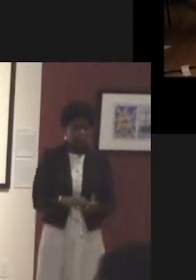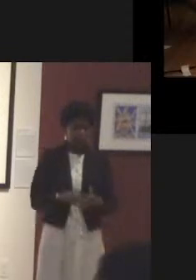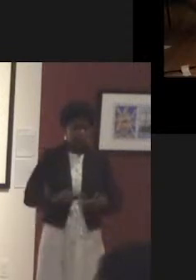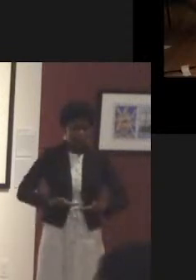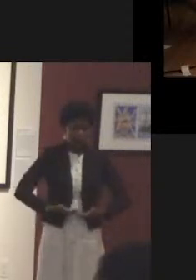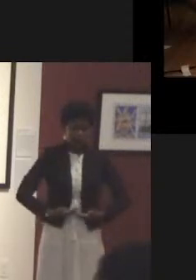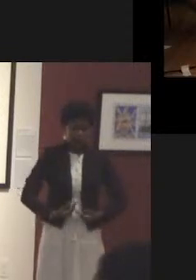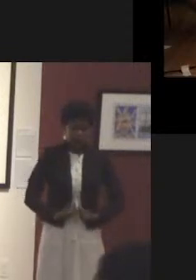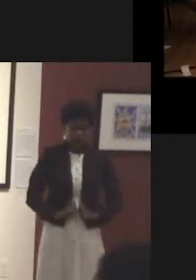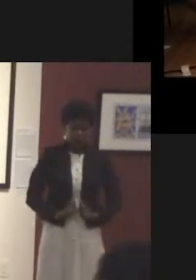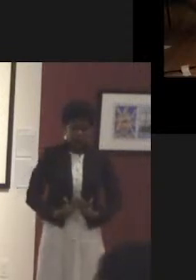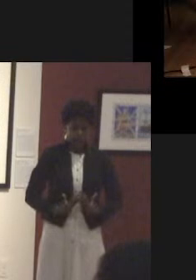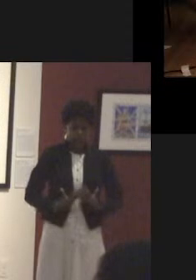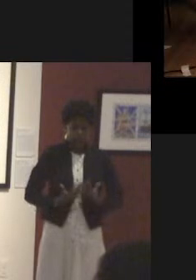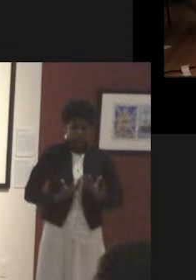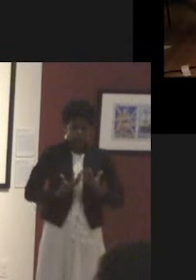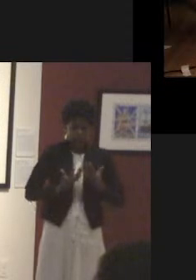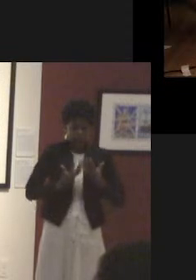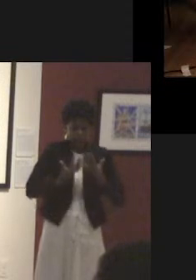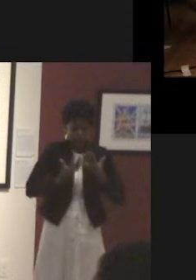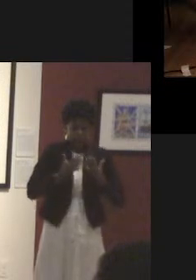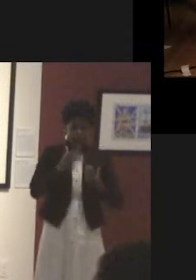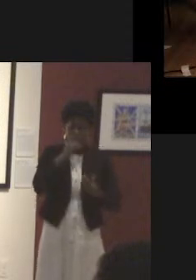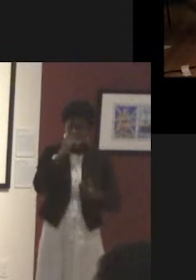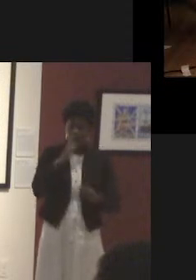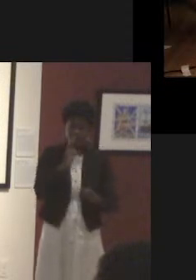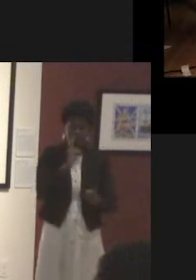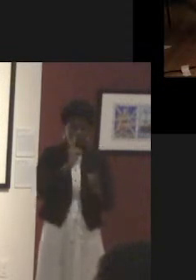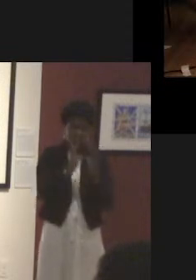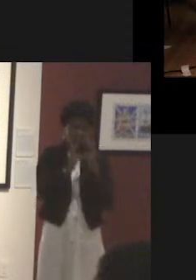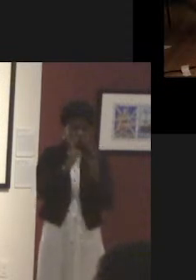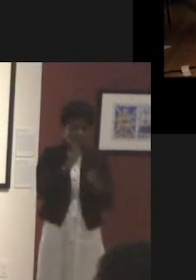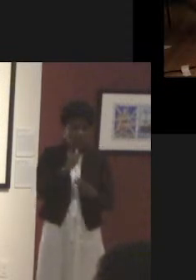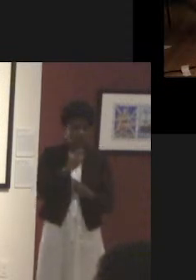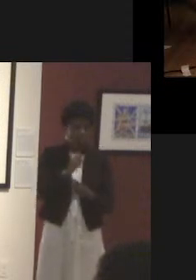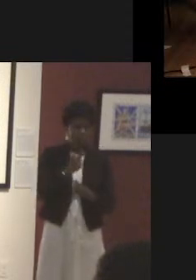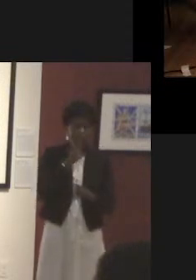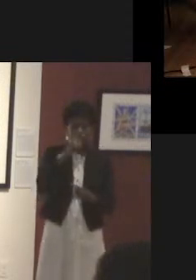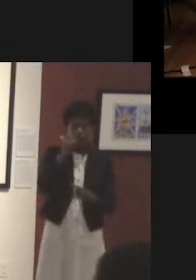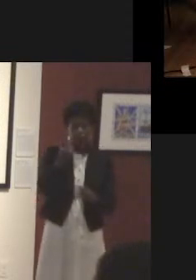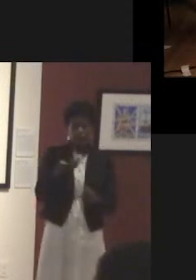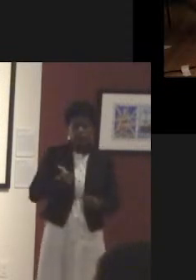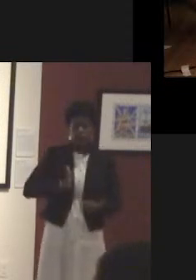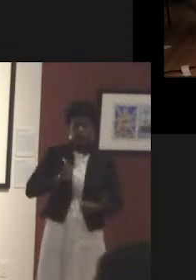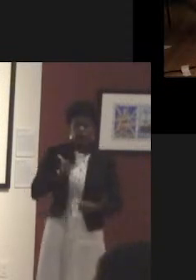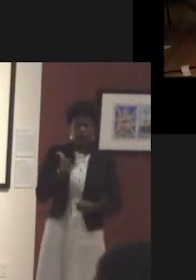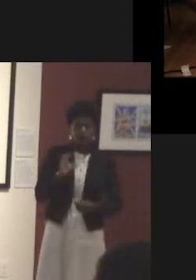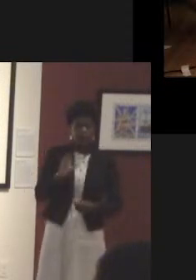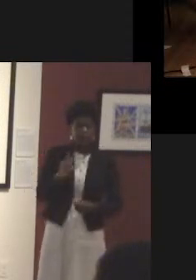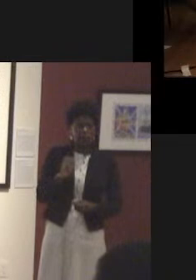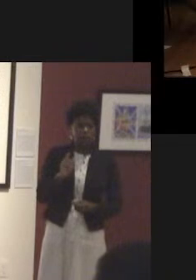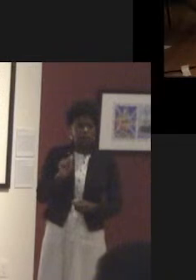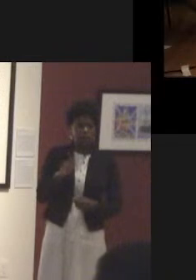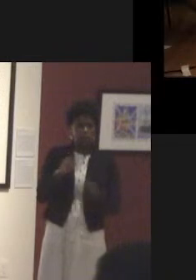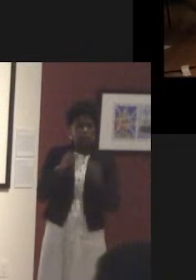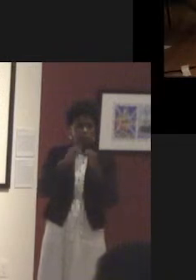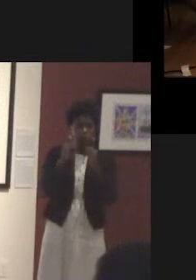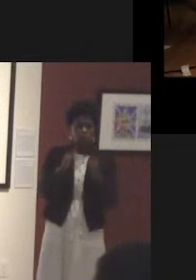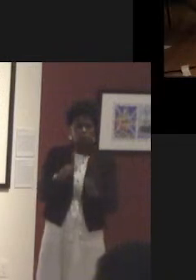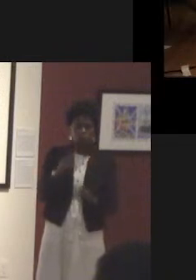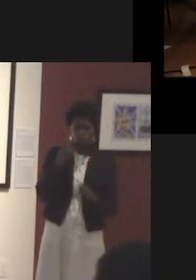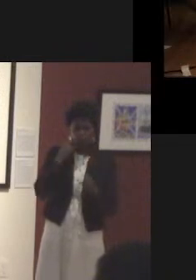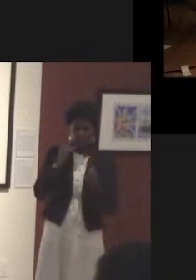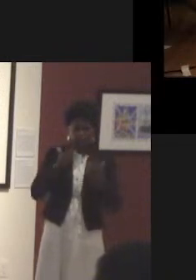each figure, creating a visual analog to classical sculpture, as we're allowed to trace the contours and the shadows of these